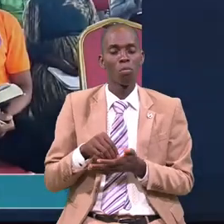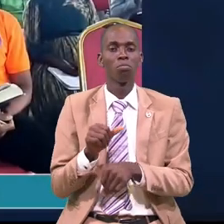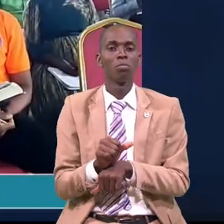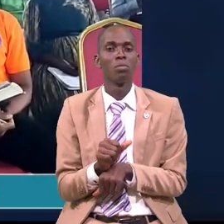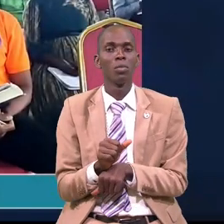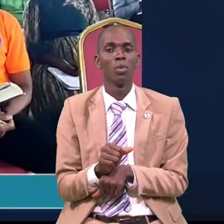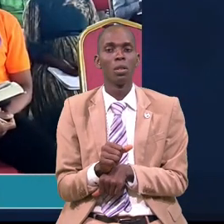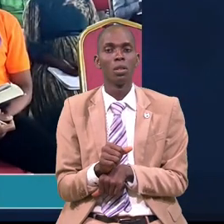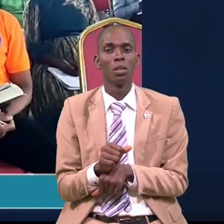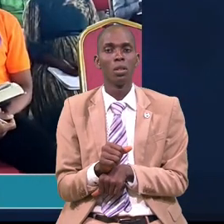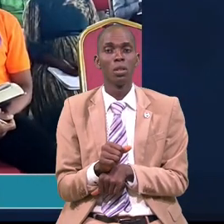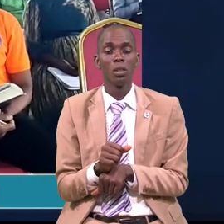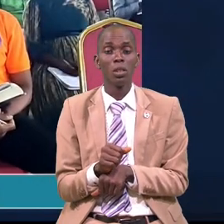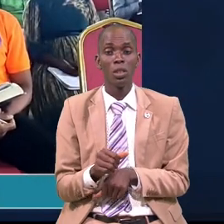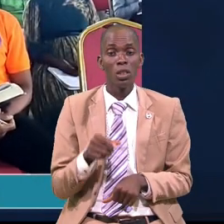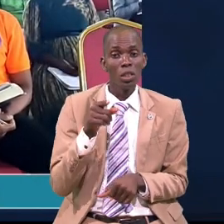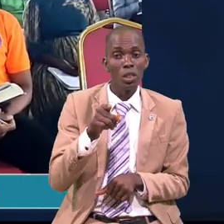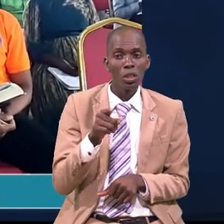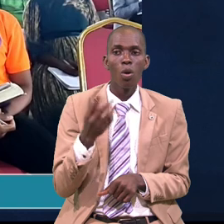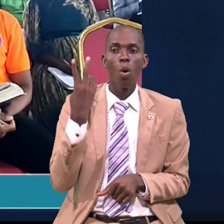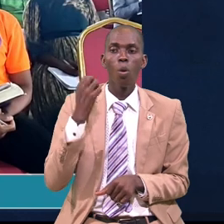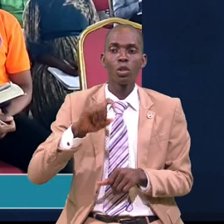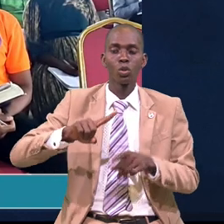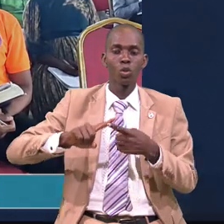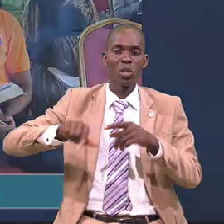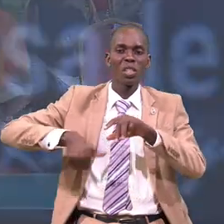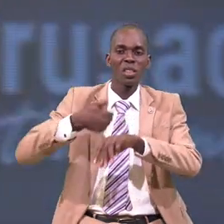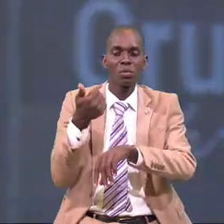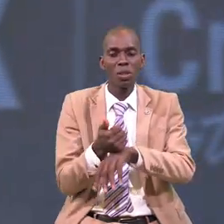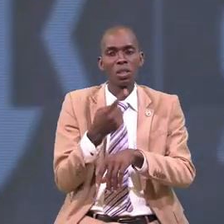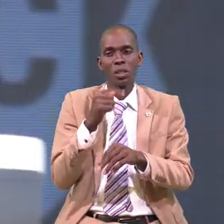He was to establish the faith in Christ everywhere.